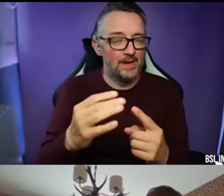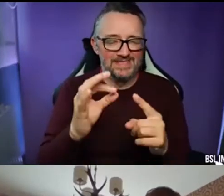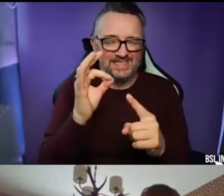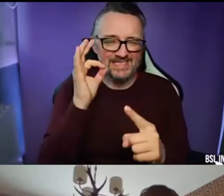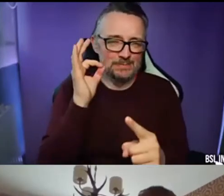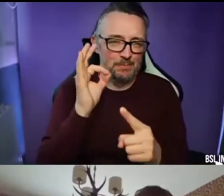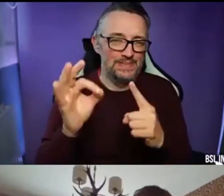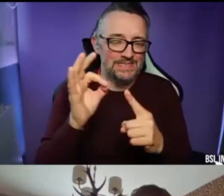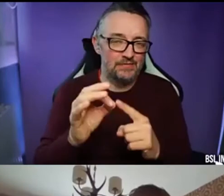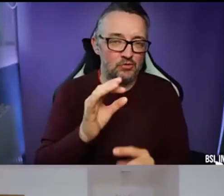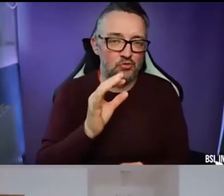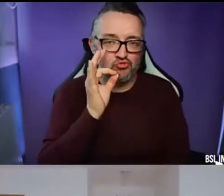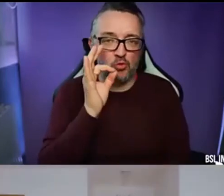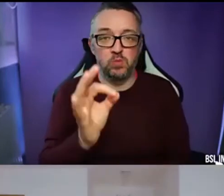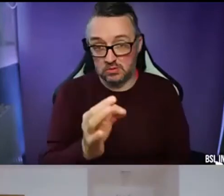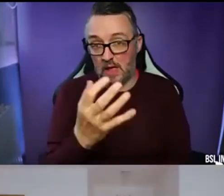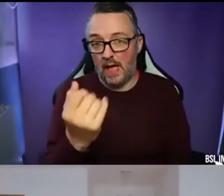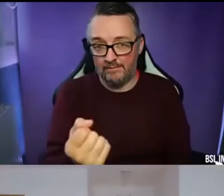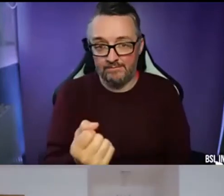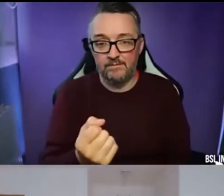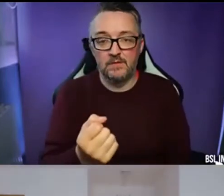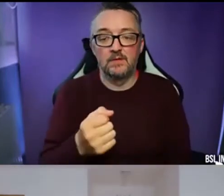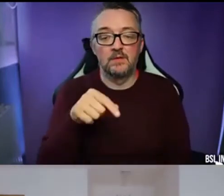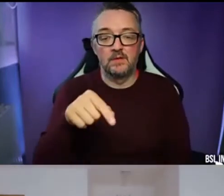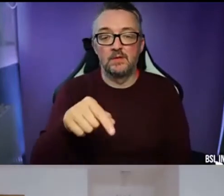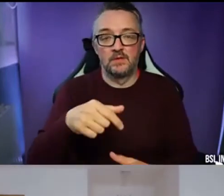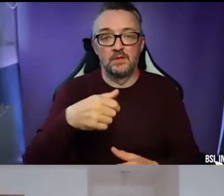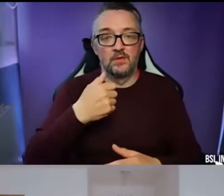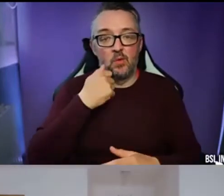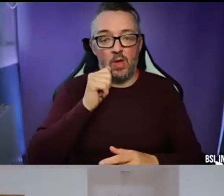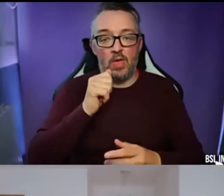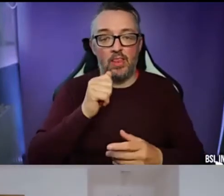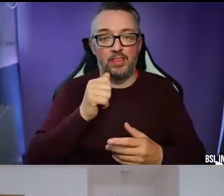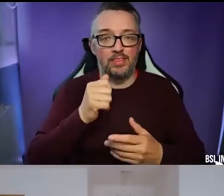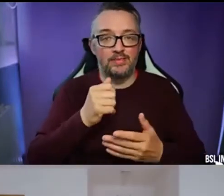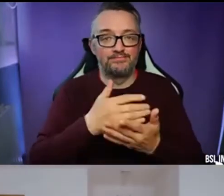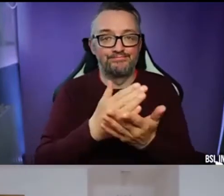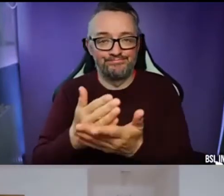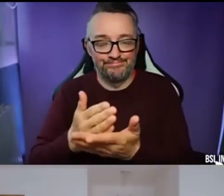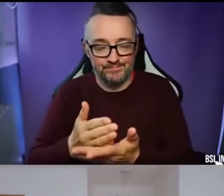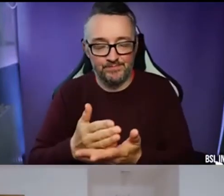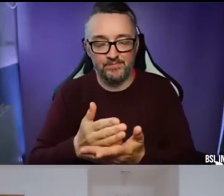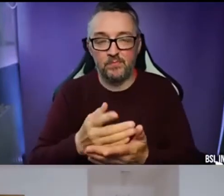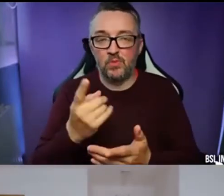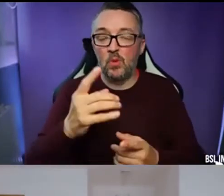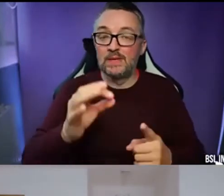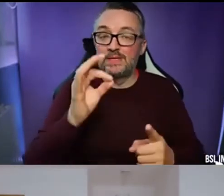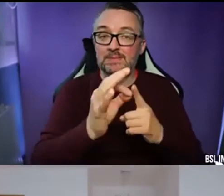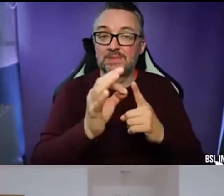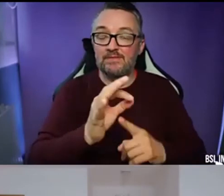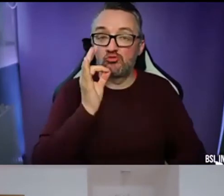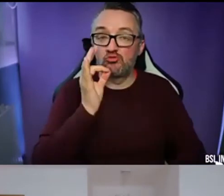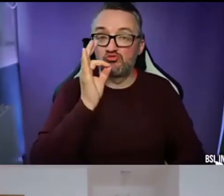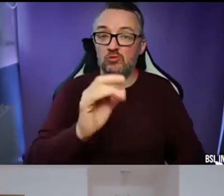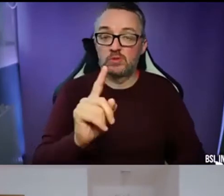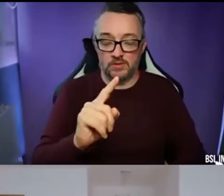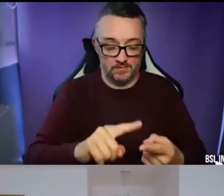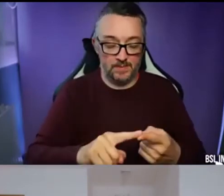some general issues. These will be expanded upon in the notes. There was specific requests for